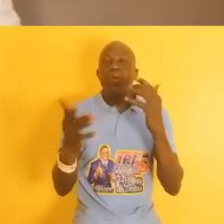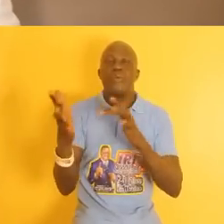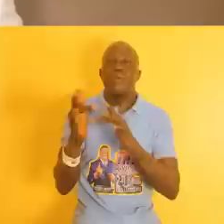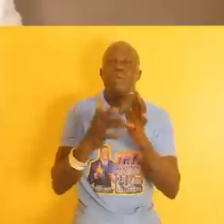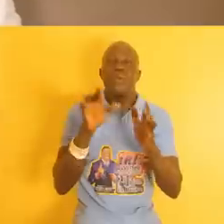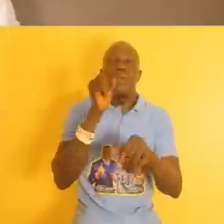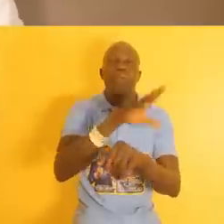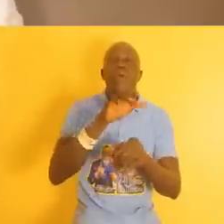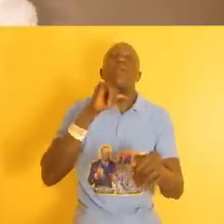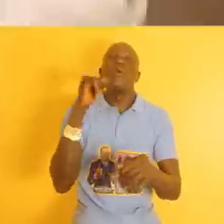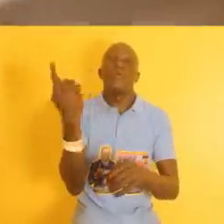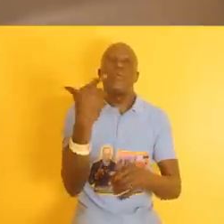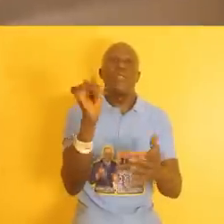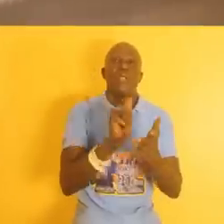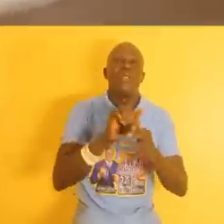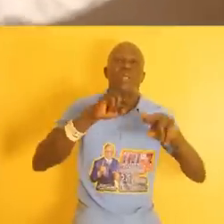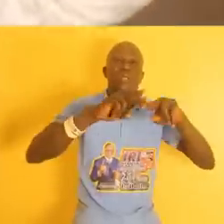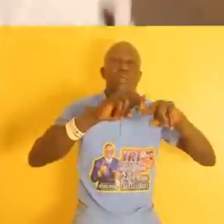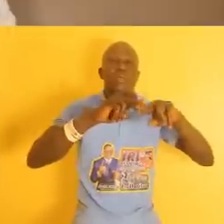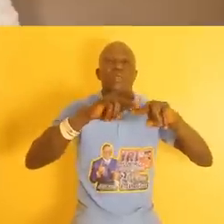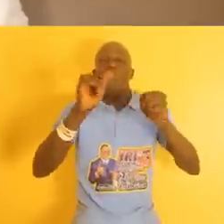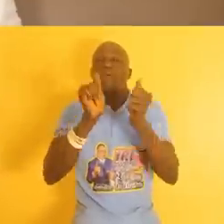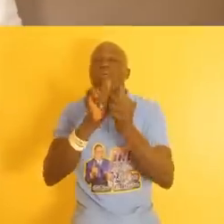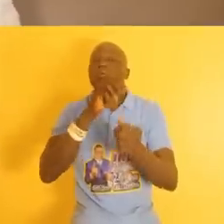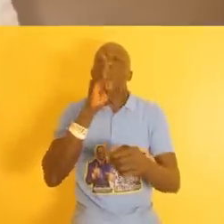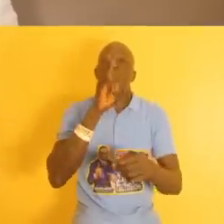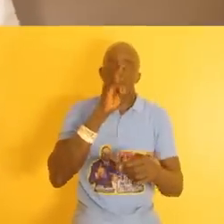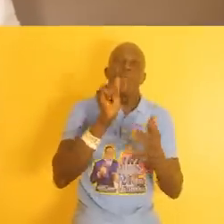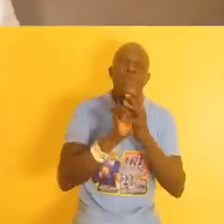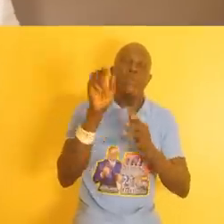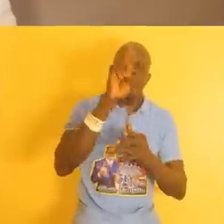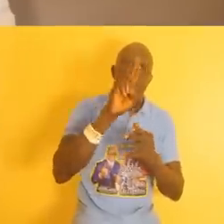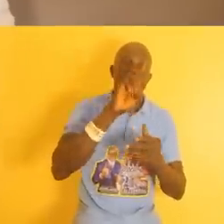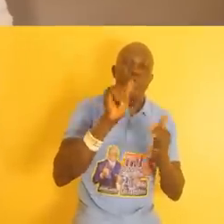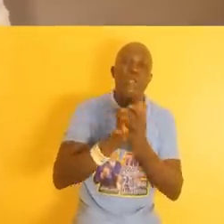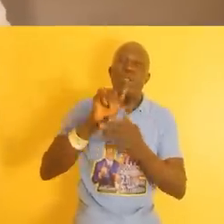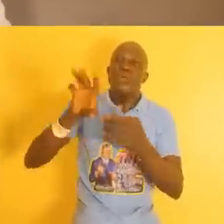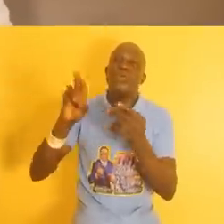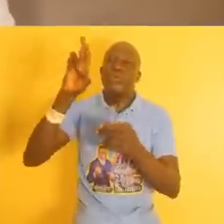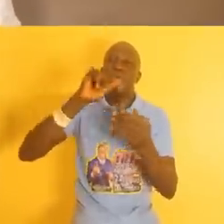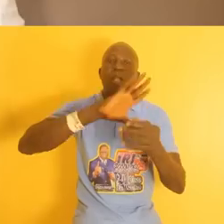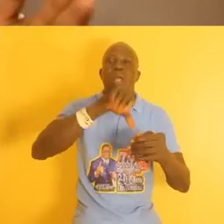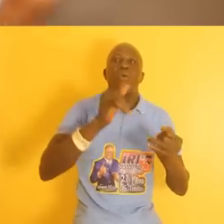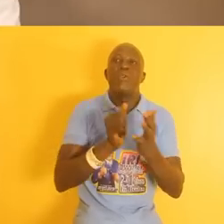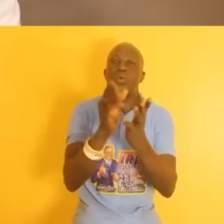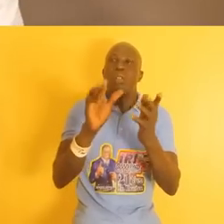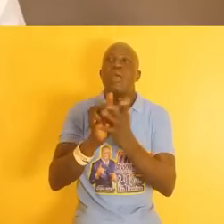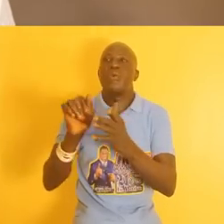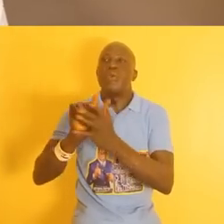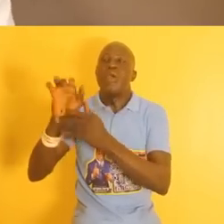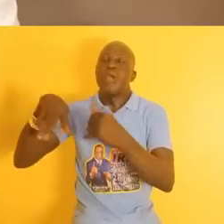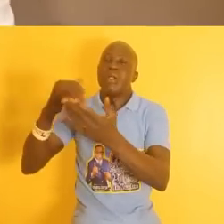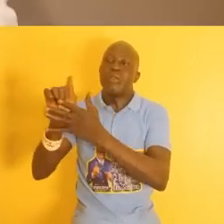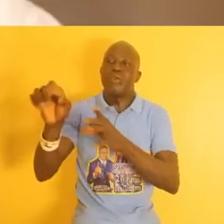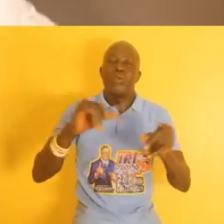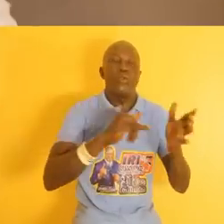sprinkle of blood will take place. Kako, iyo, atiomi ye. And water. Amando. Ade sheba ti se. Ade ibio ti. Ade